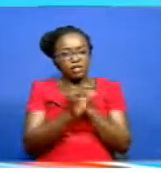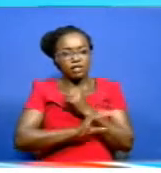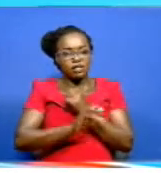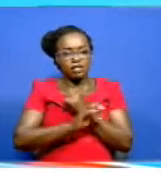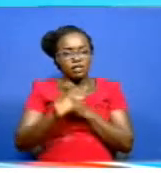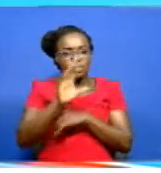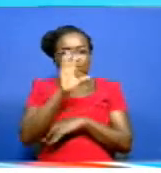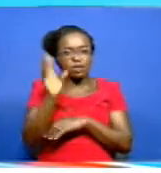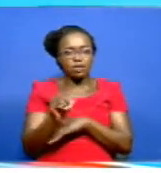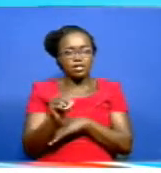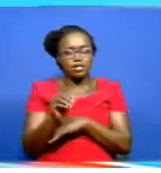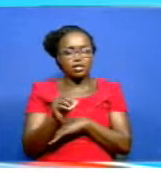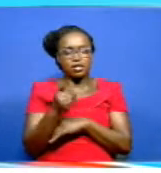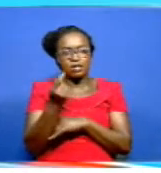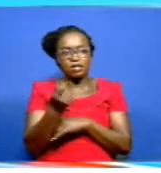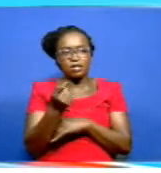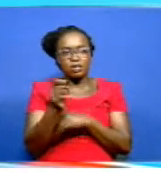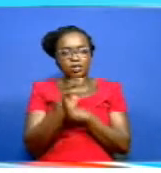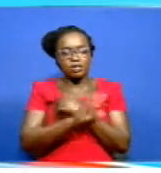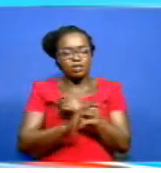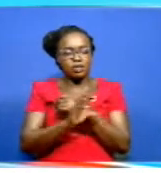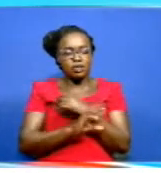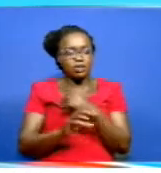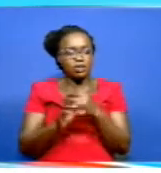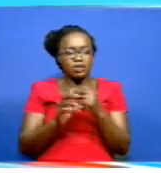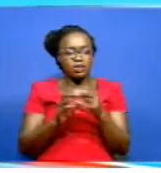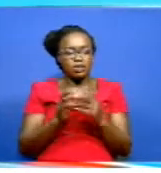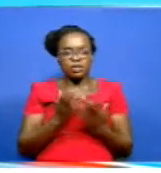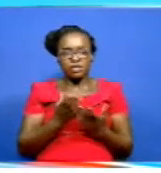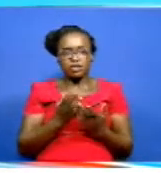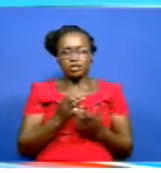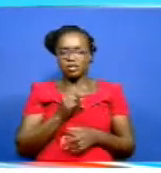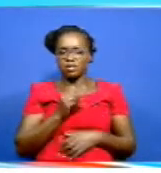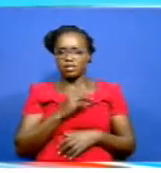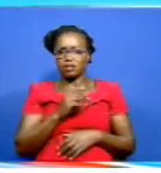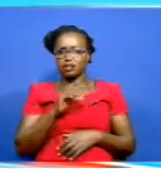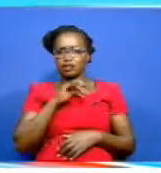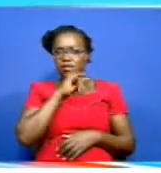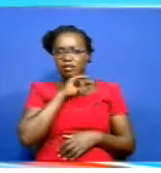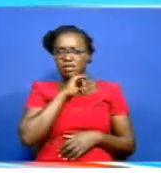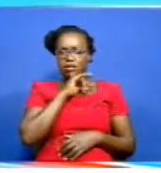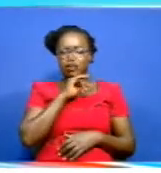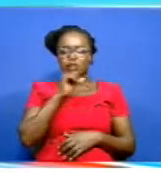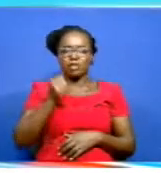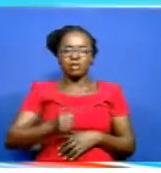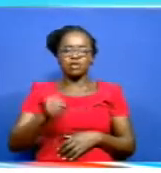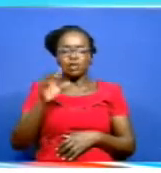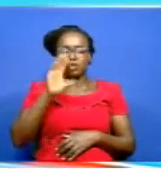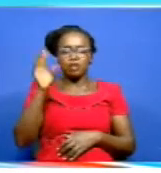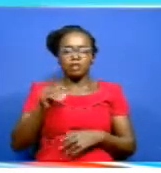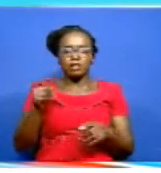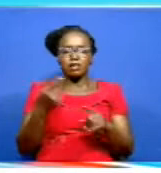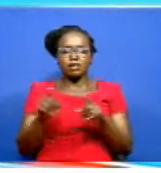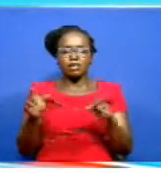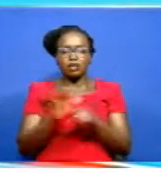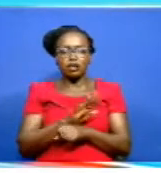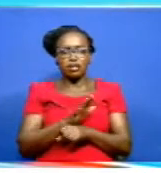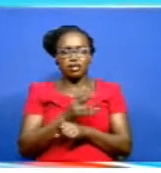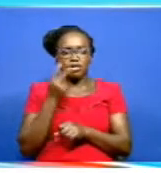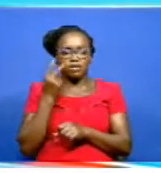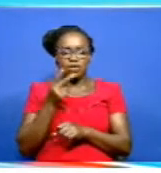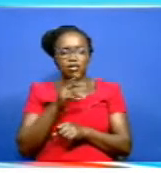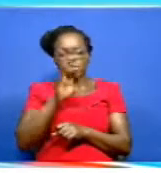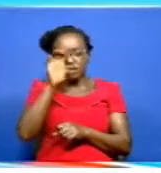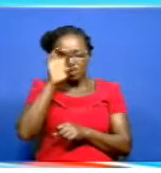Africa, we have some few countries who have had some reservations, Uganda being one of them, and South Africa. But mostly we are seeing this in